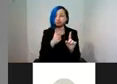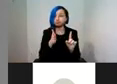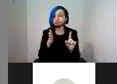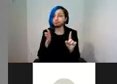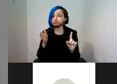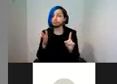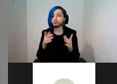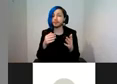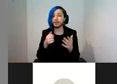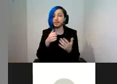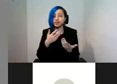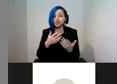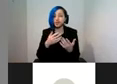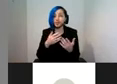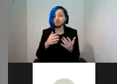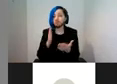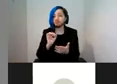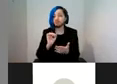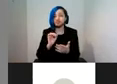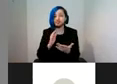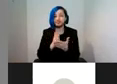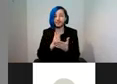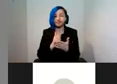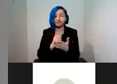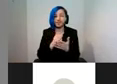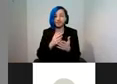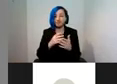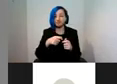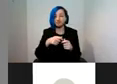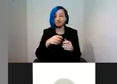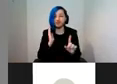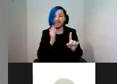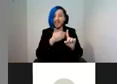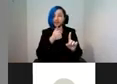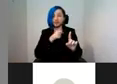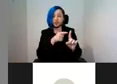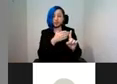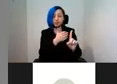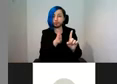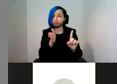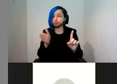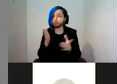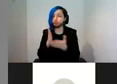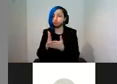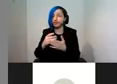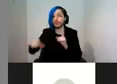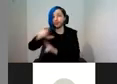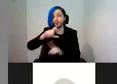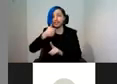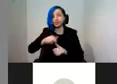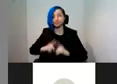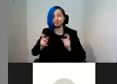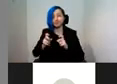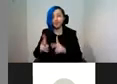many of these platforms go on to have lives which have come wildly outside of the intended use of the creators. And we want to be able to, obviously, as